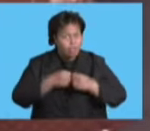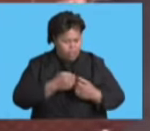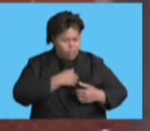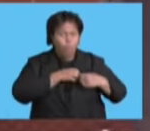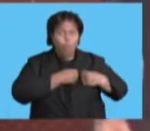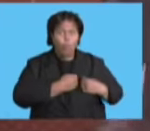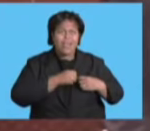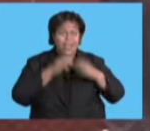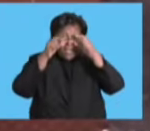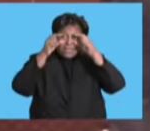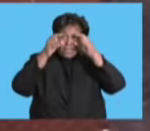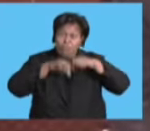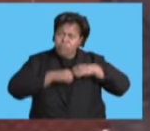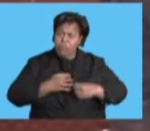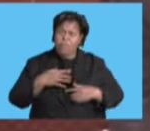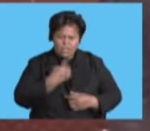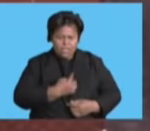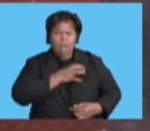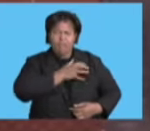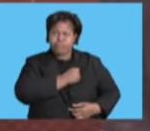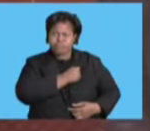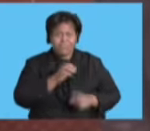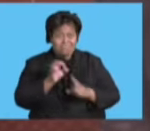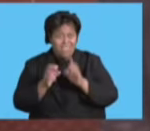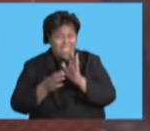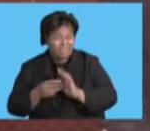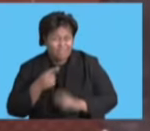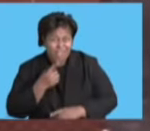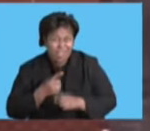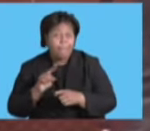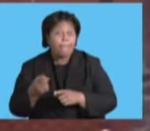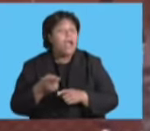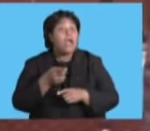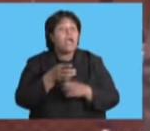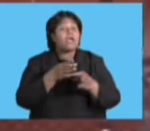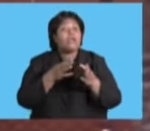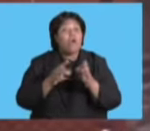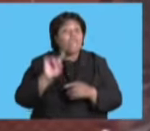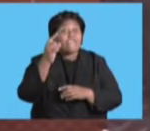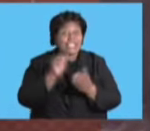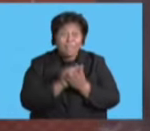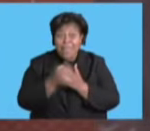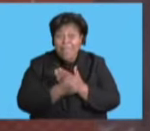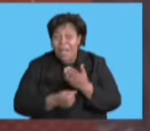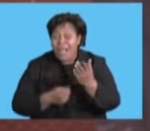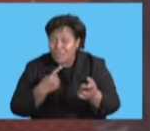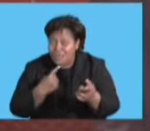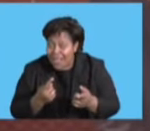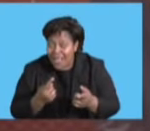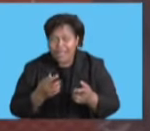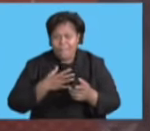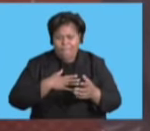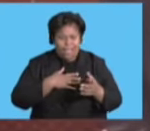it. But on Monday, 2nd September, you ruled that there was also prima facie evidence against my colleague on 9th August.